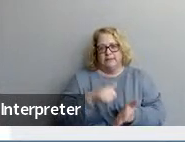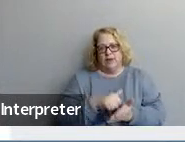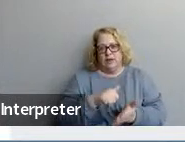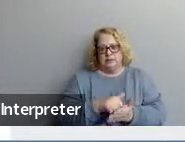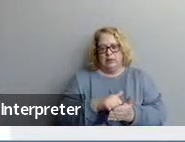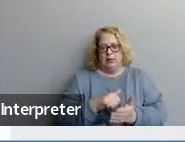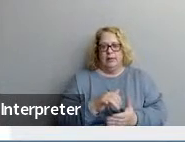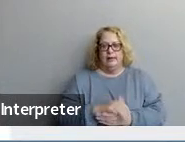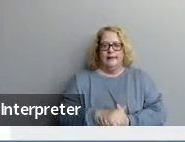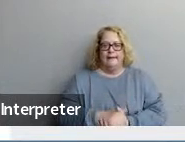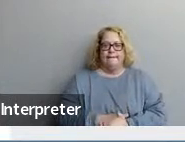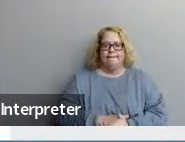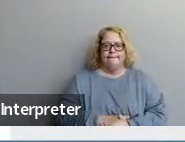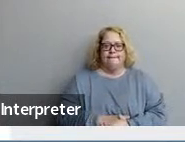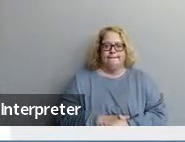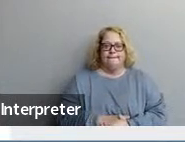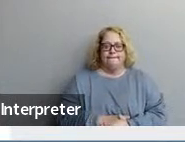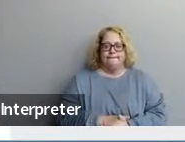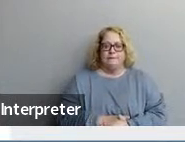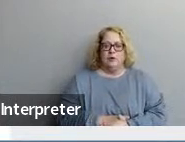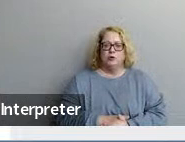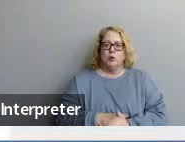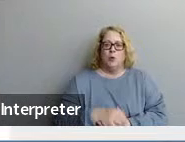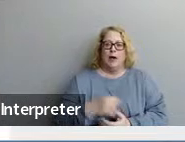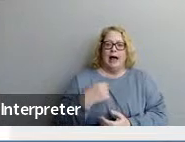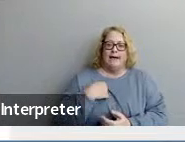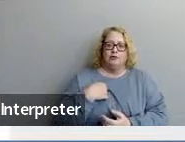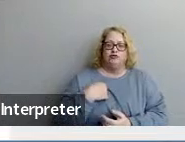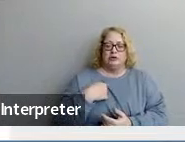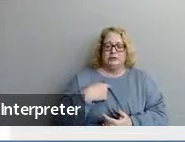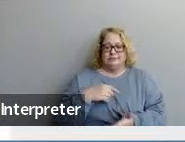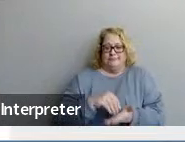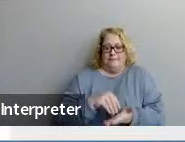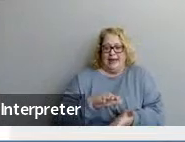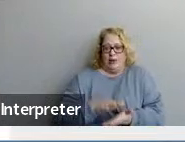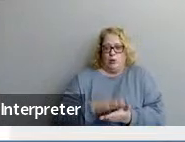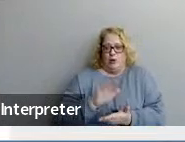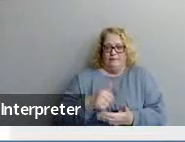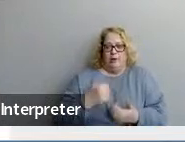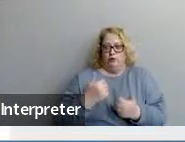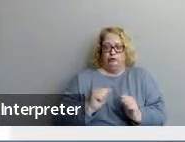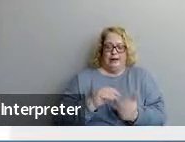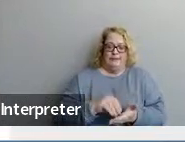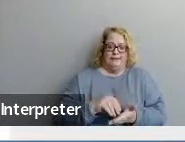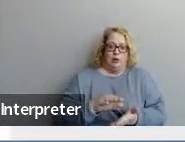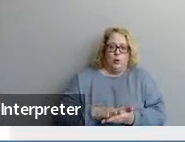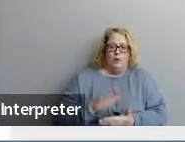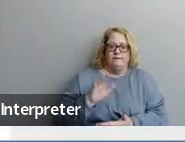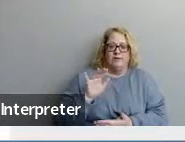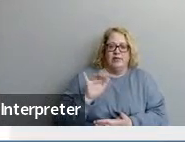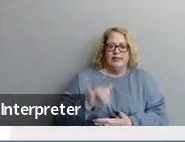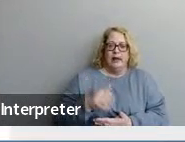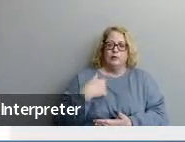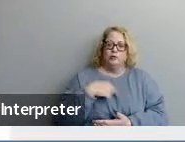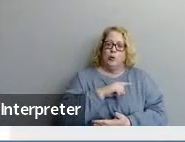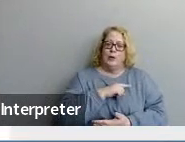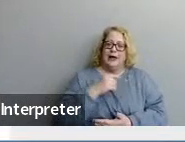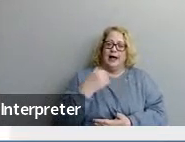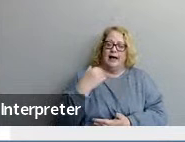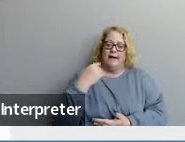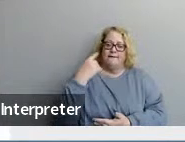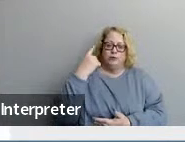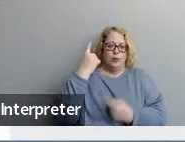to do business with us. So I'm just making note of that, attempting to make note of that, so that we have